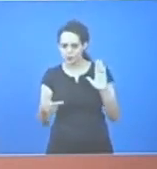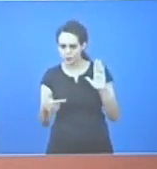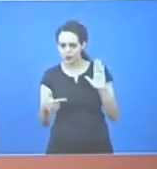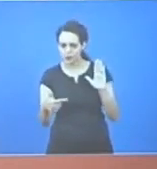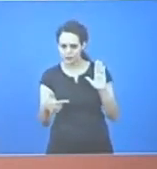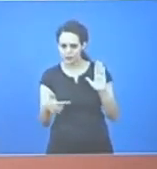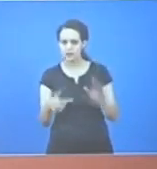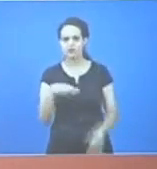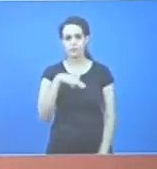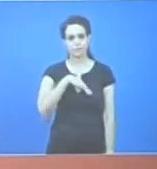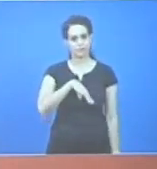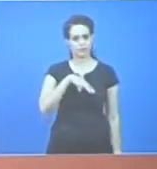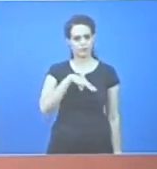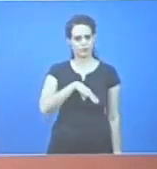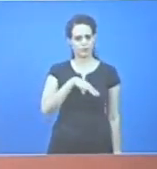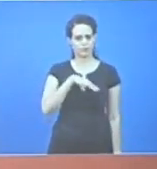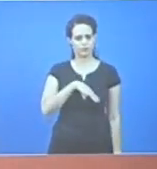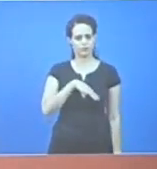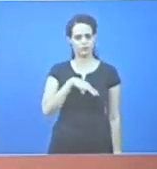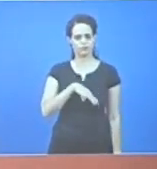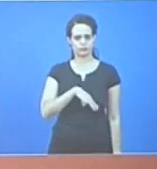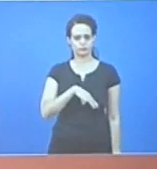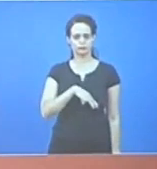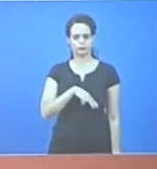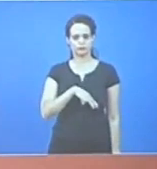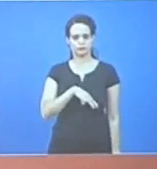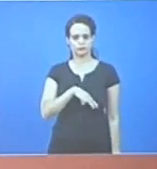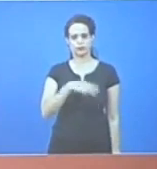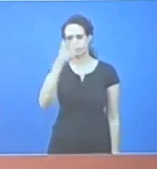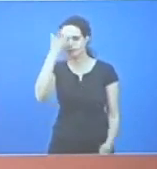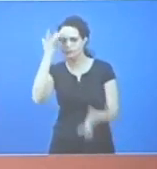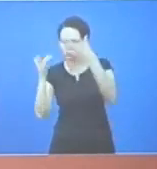the wedding, in Matthew 22.